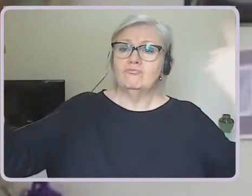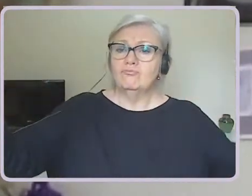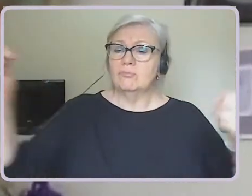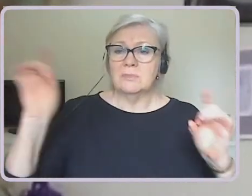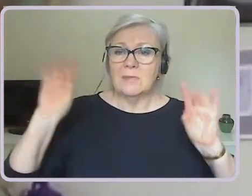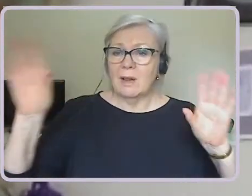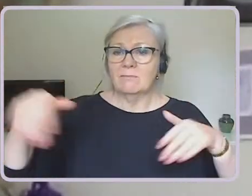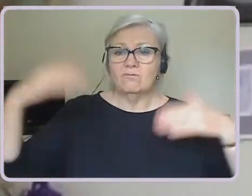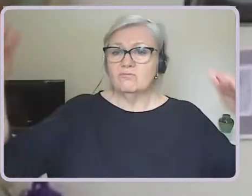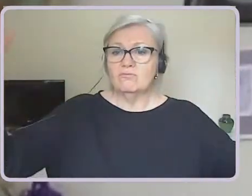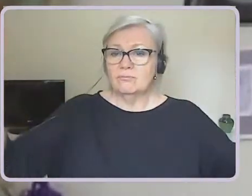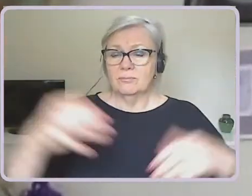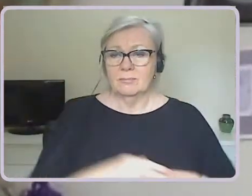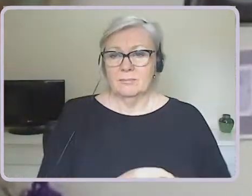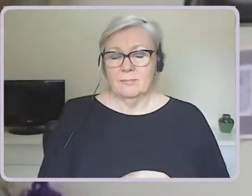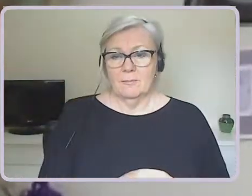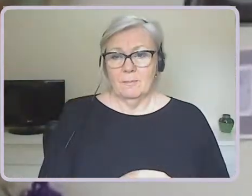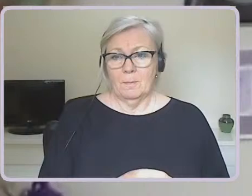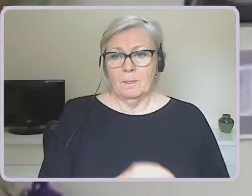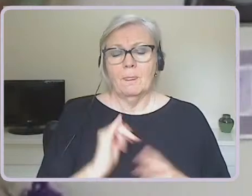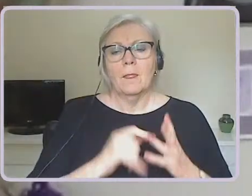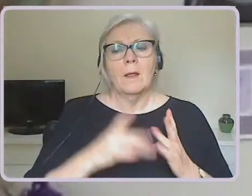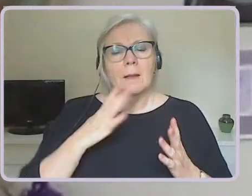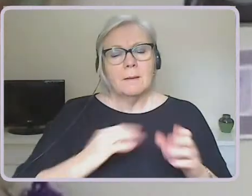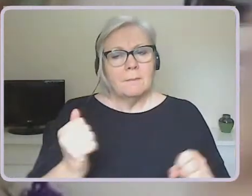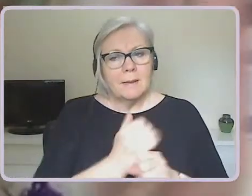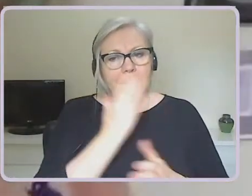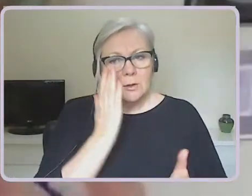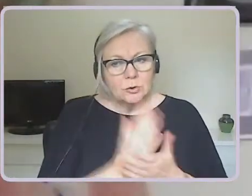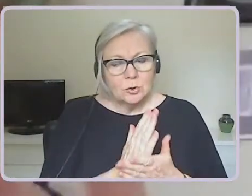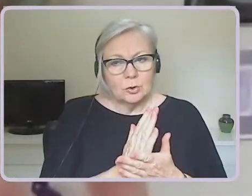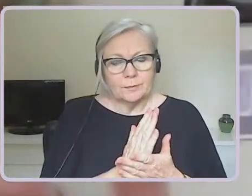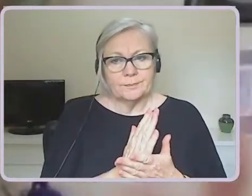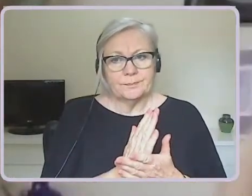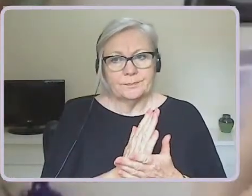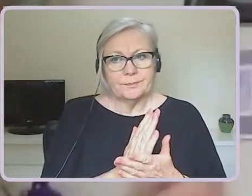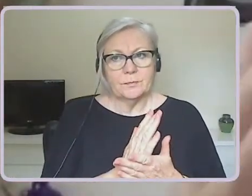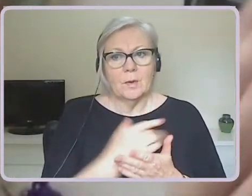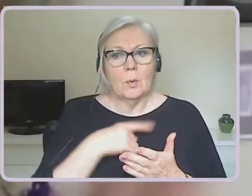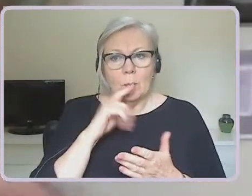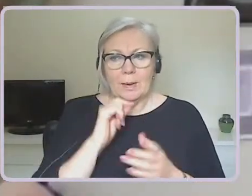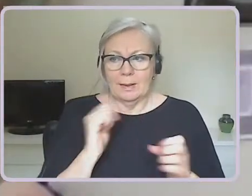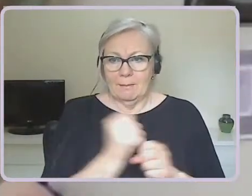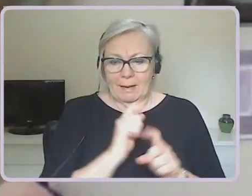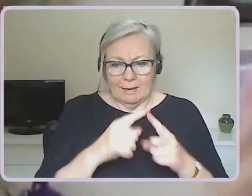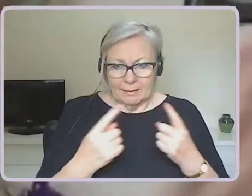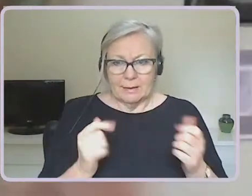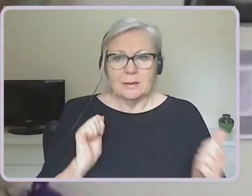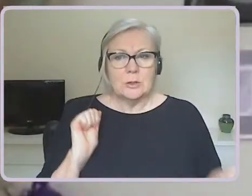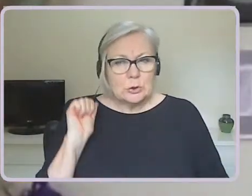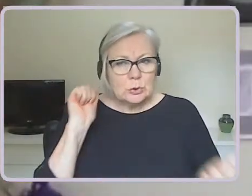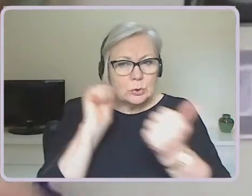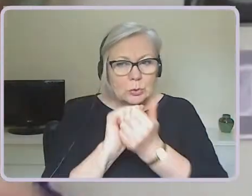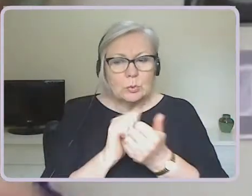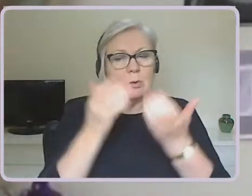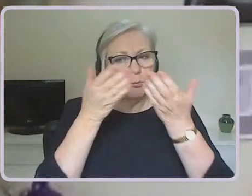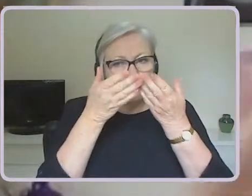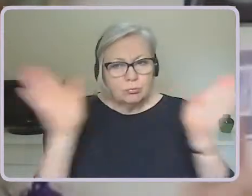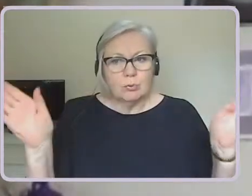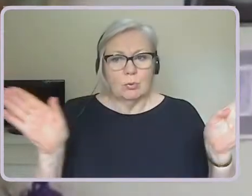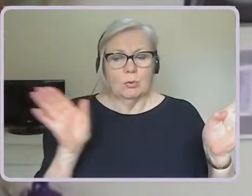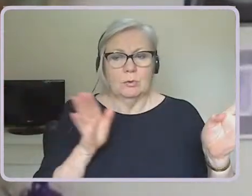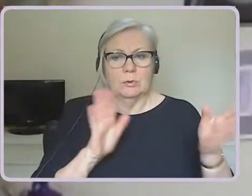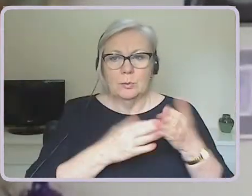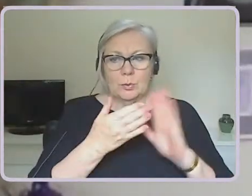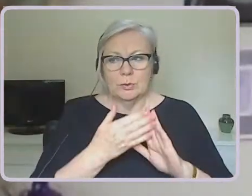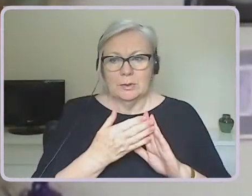And so making sure that things are going to be suitable for the broader community is about that planning, the pre-work, making